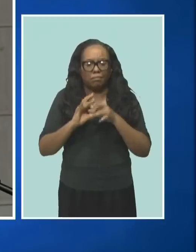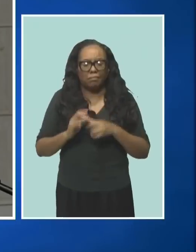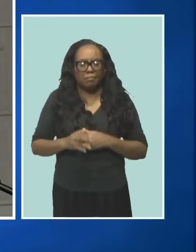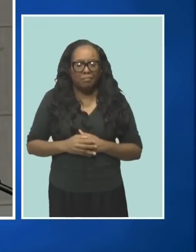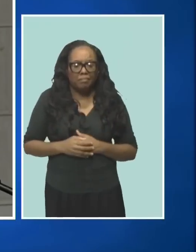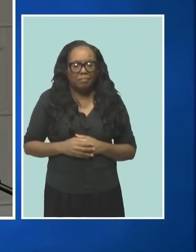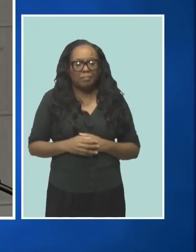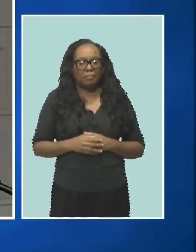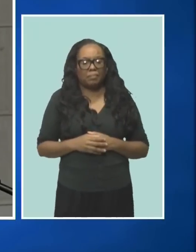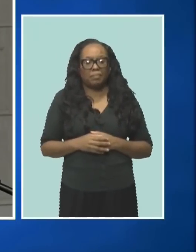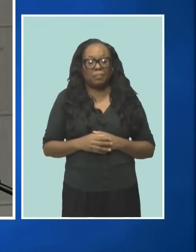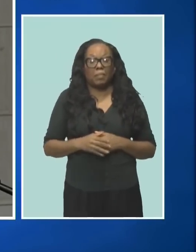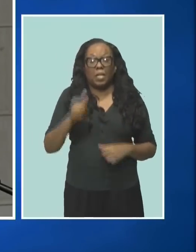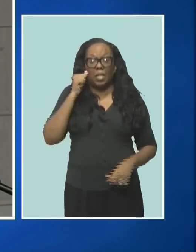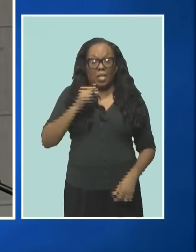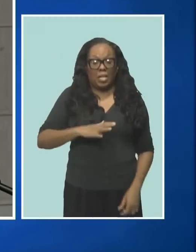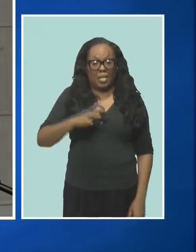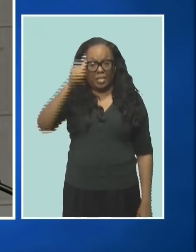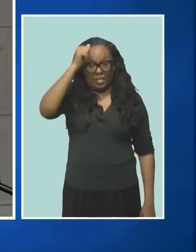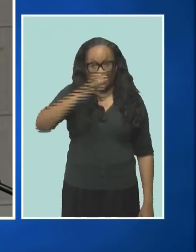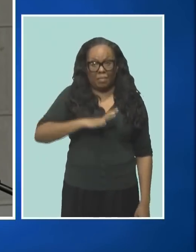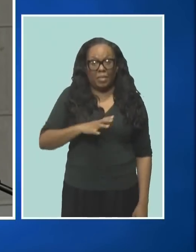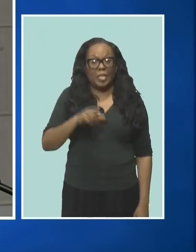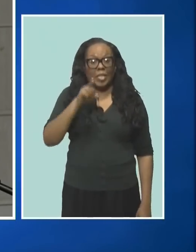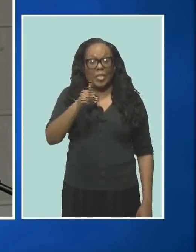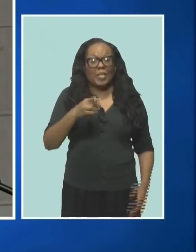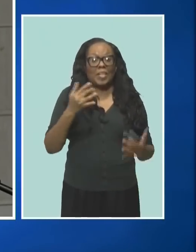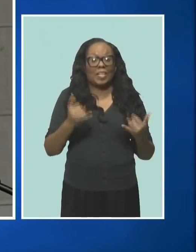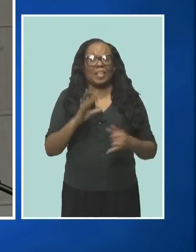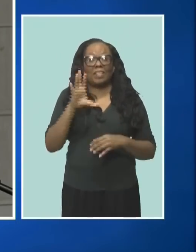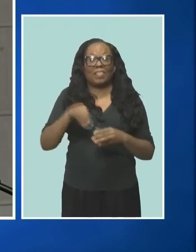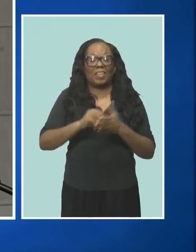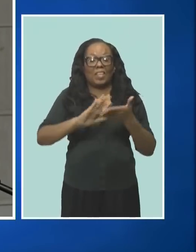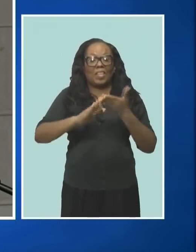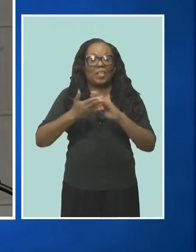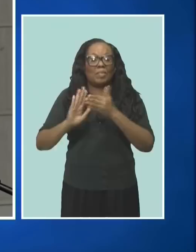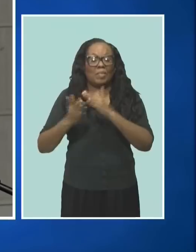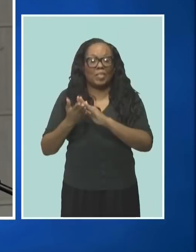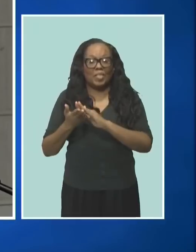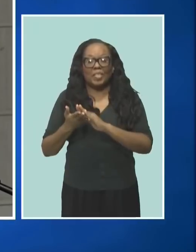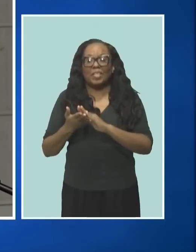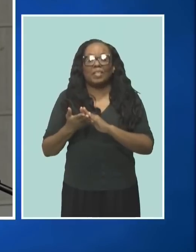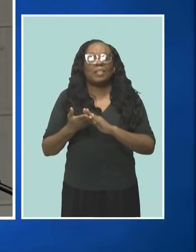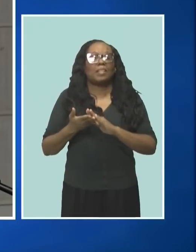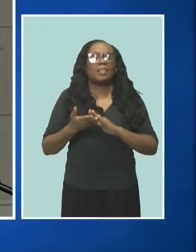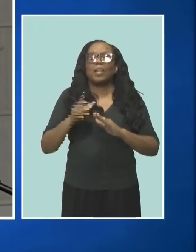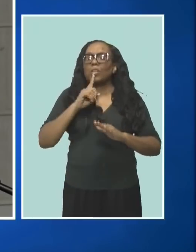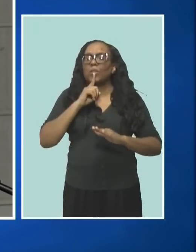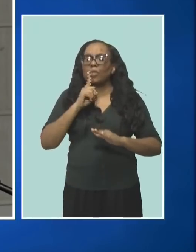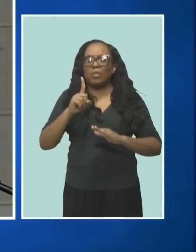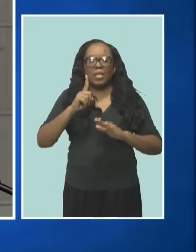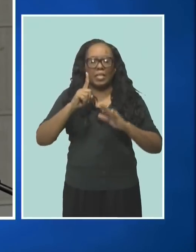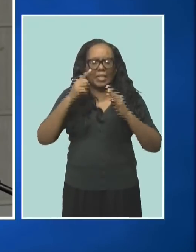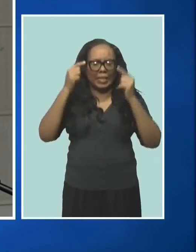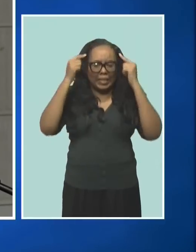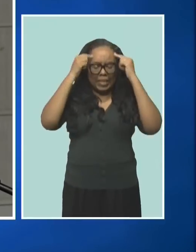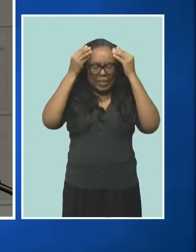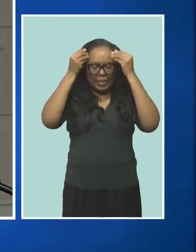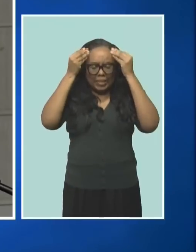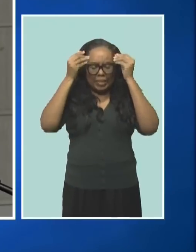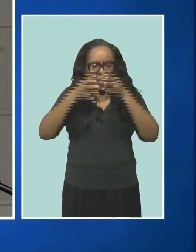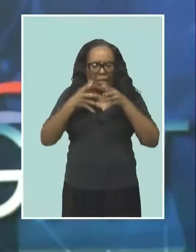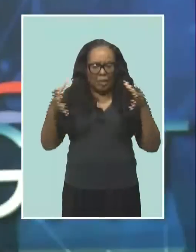Ladies and gentlemen, you are now part of a community that thrives on collaboration, critical thinking, and